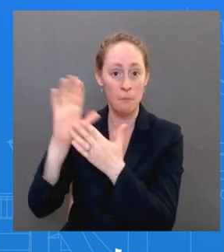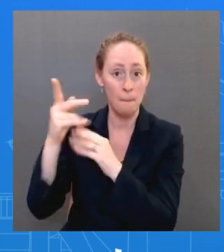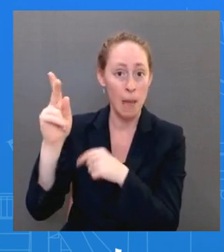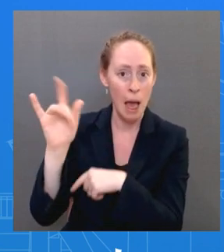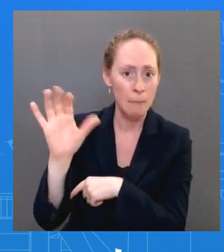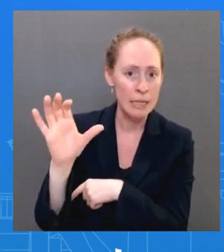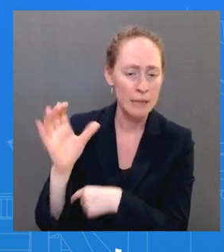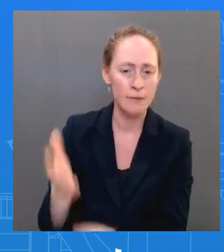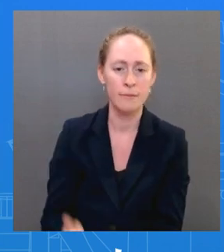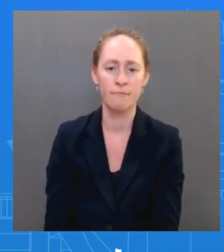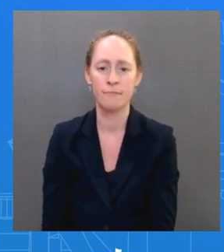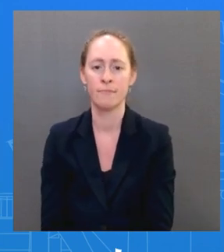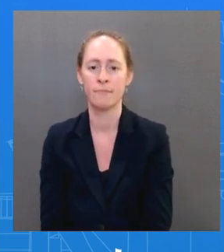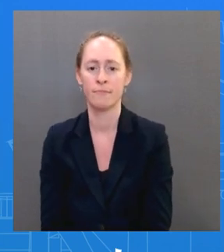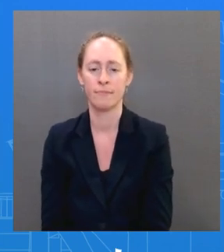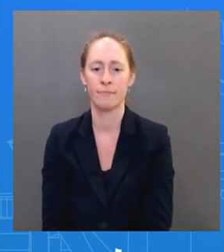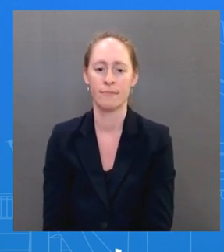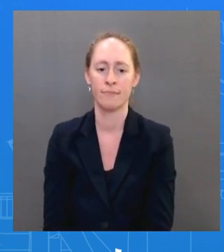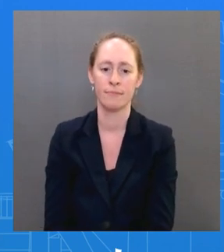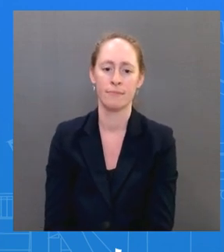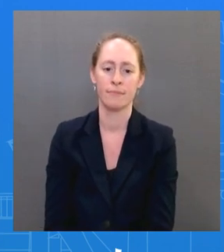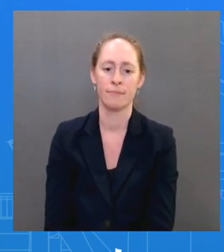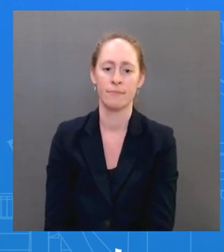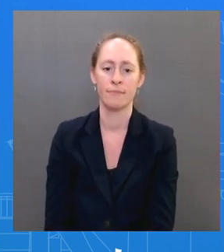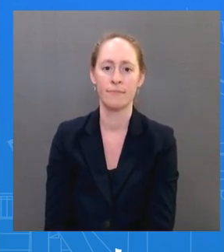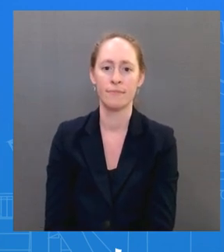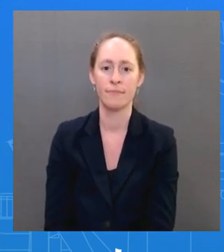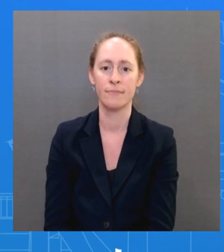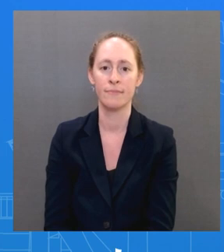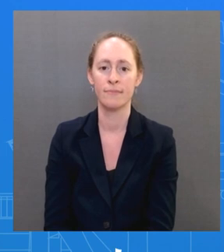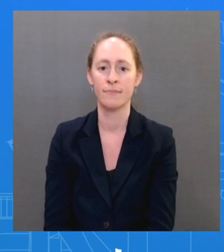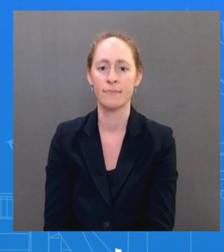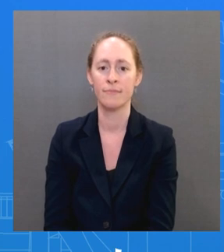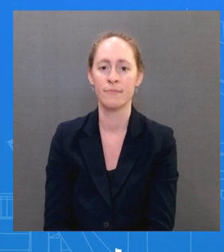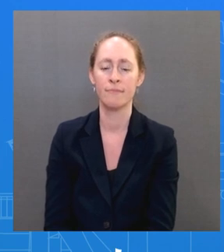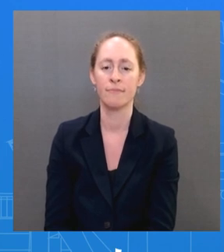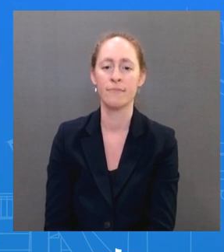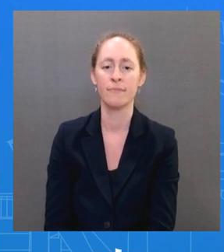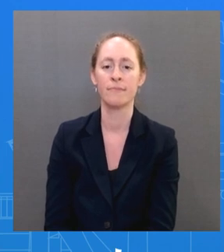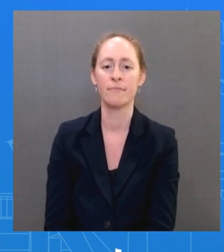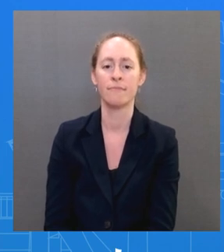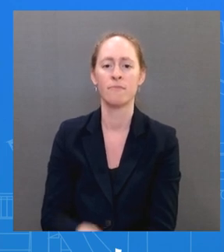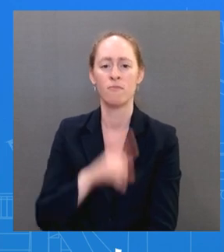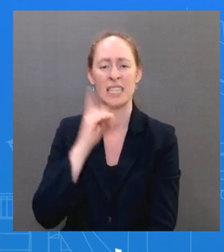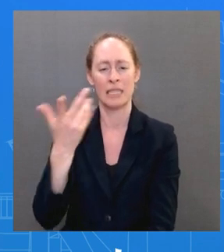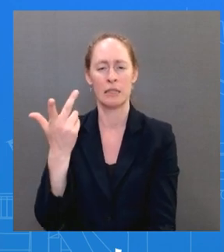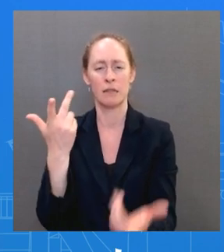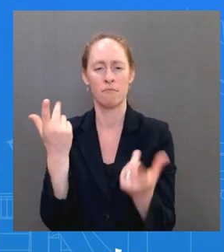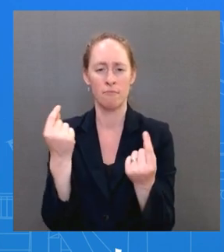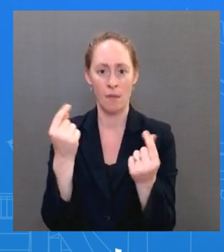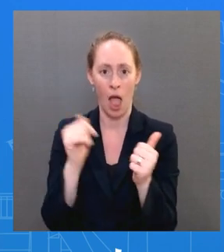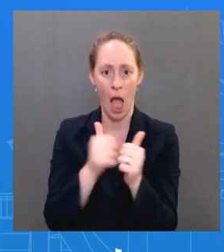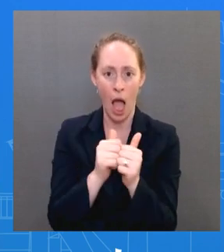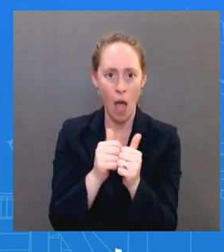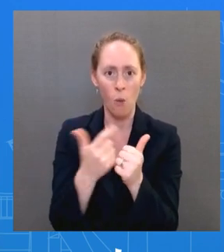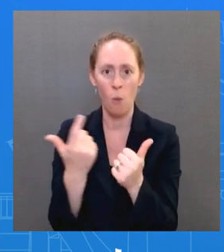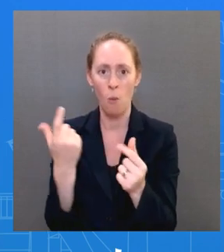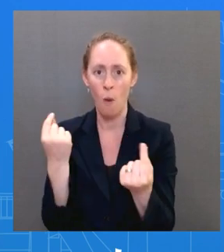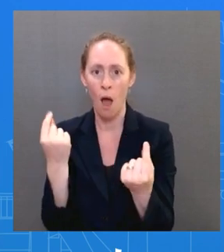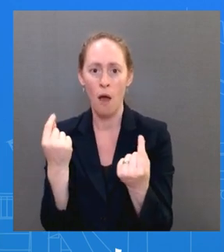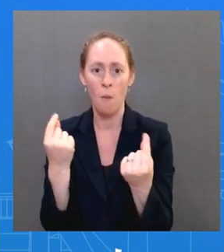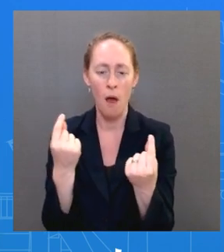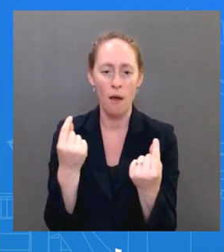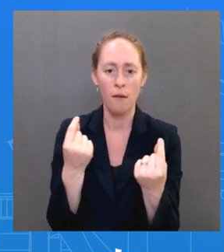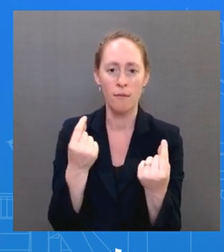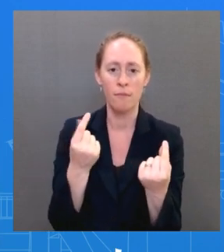to the president on what we have been doing in responding to the monkeypox. It's not a report to share out. It's something for the president,